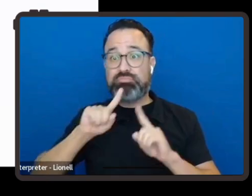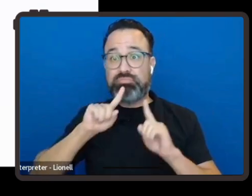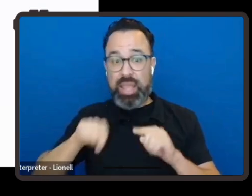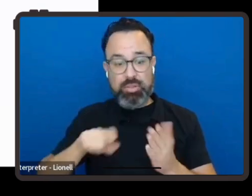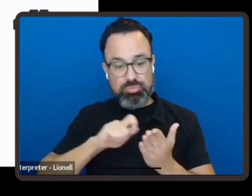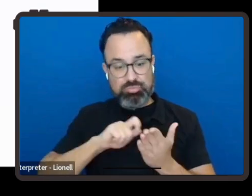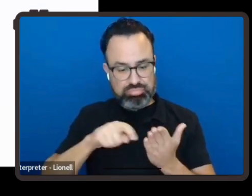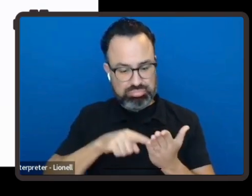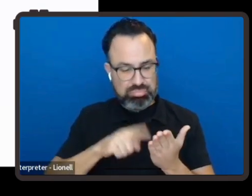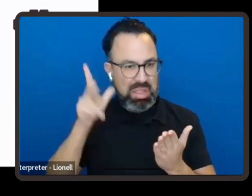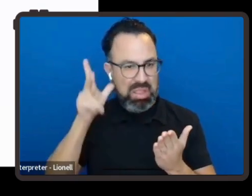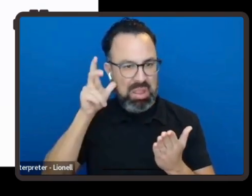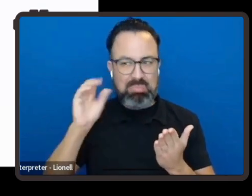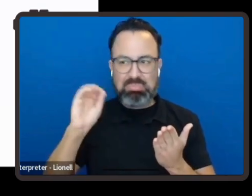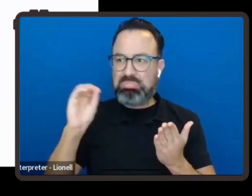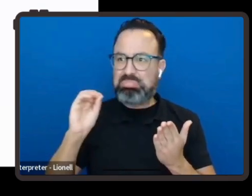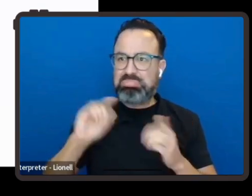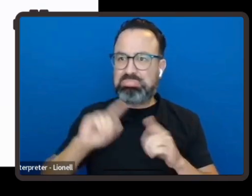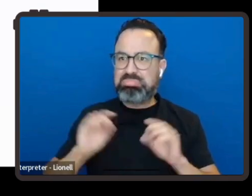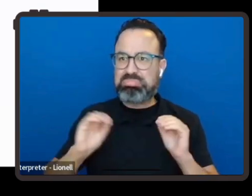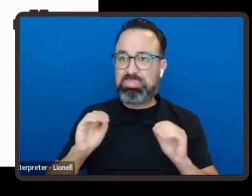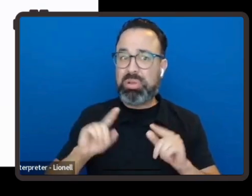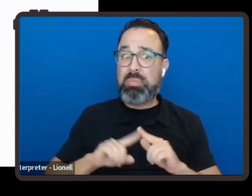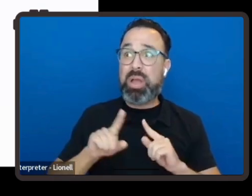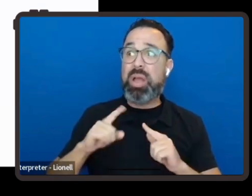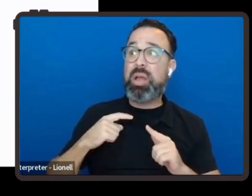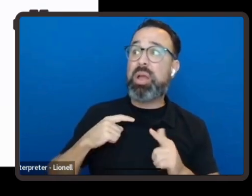life, you could see the hearing is become worse.